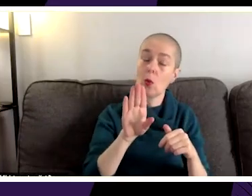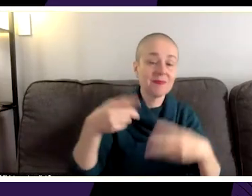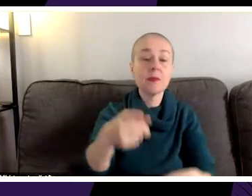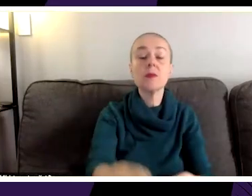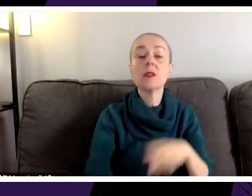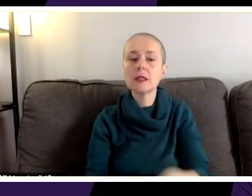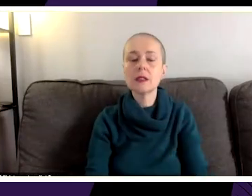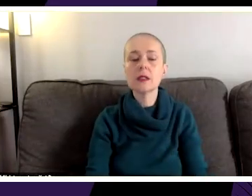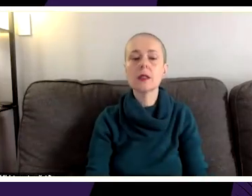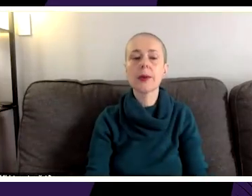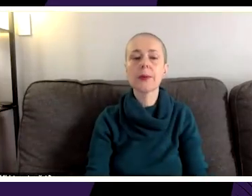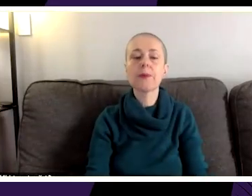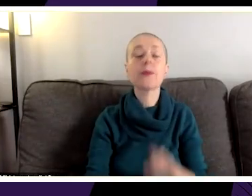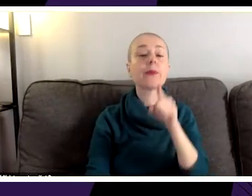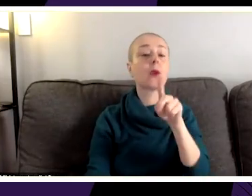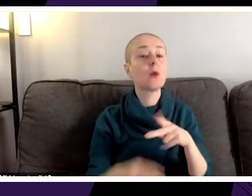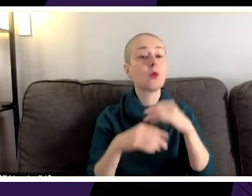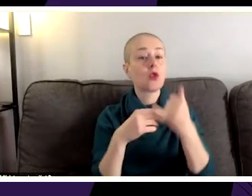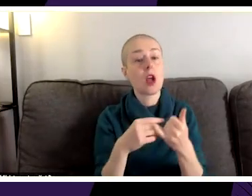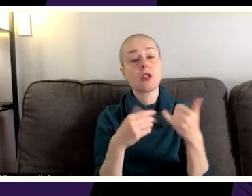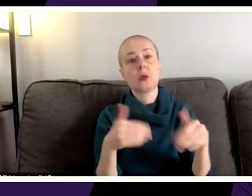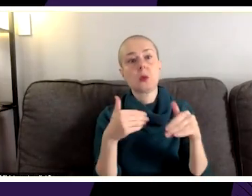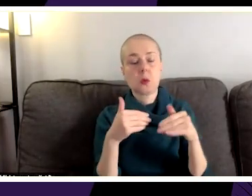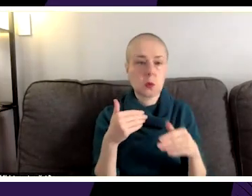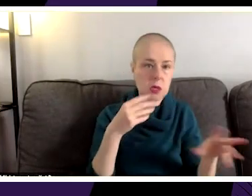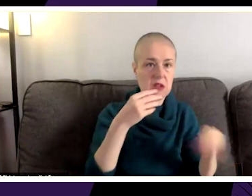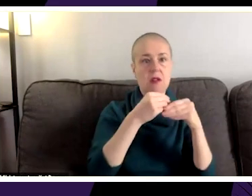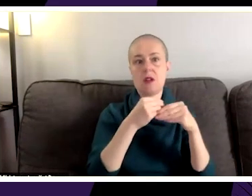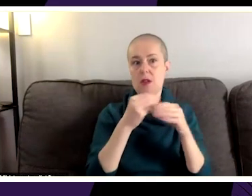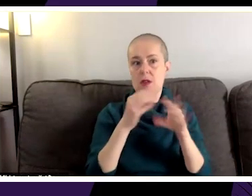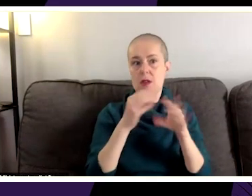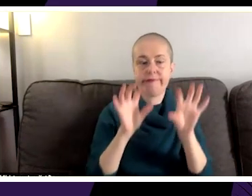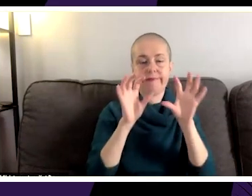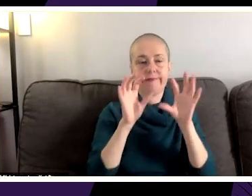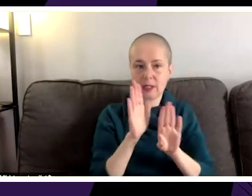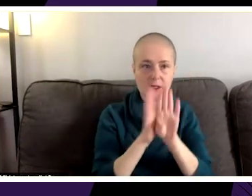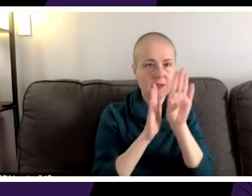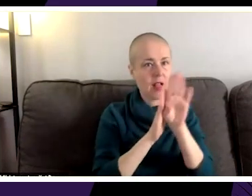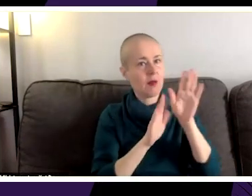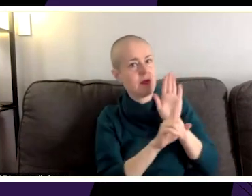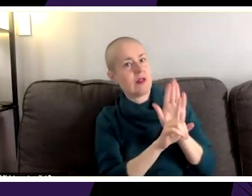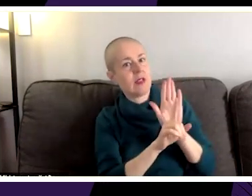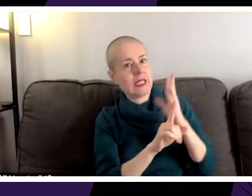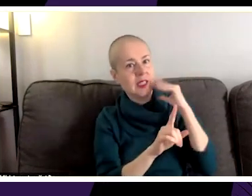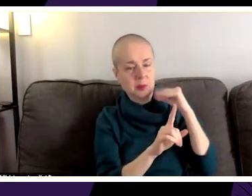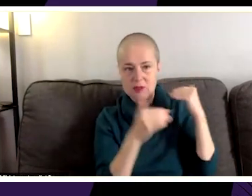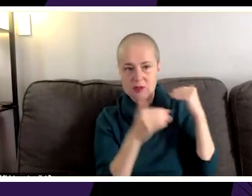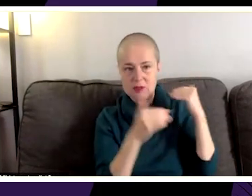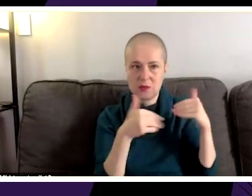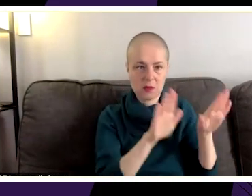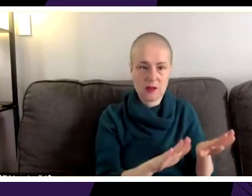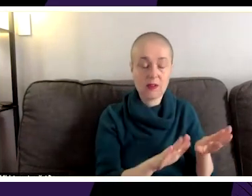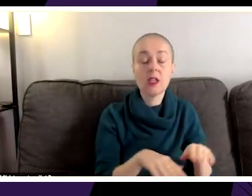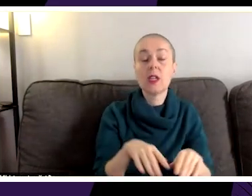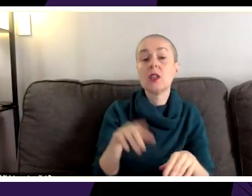for you. She asks, your project has brought great enhancements in accessibility and developer experience. Compared to professional